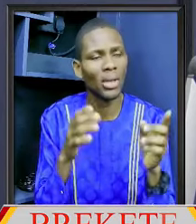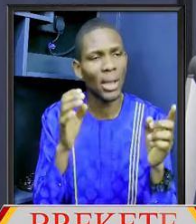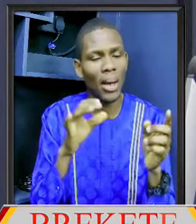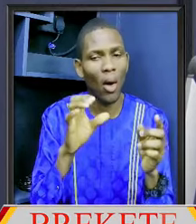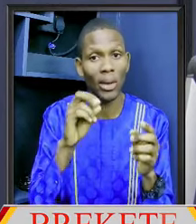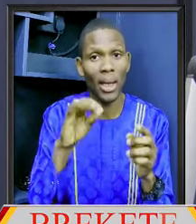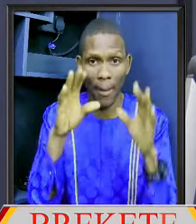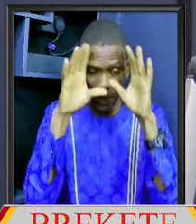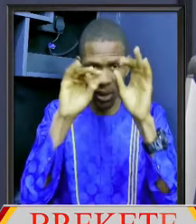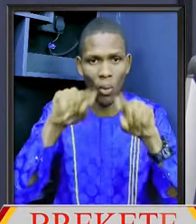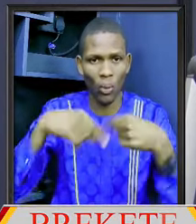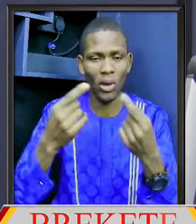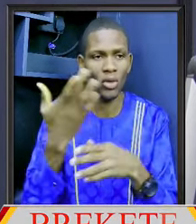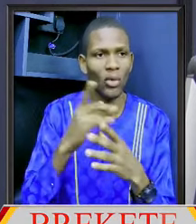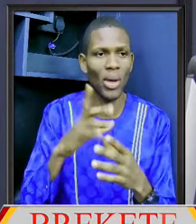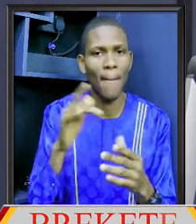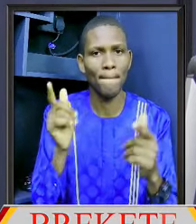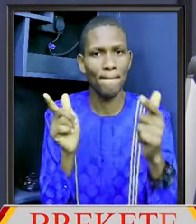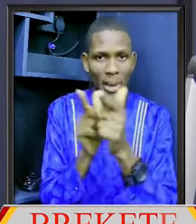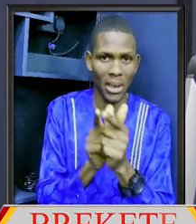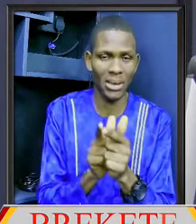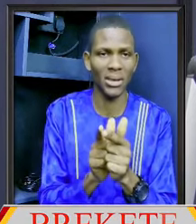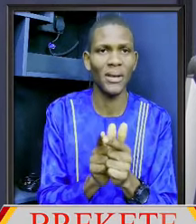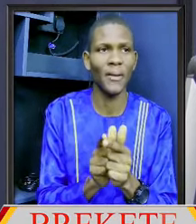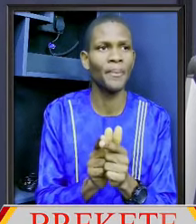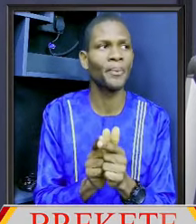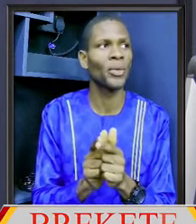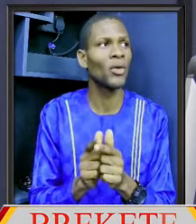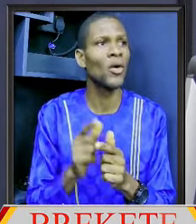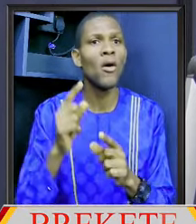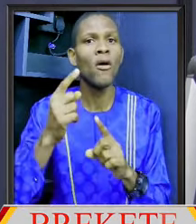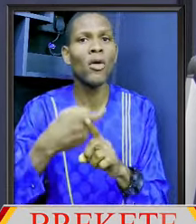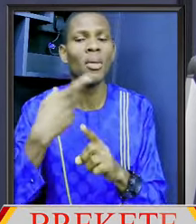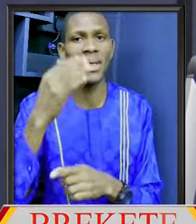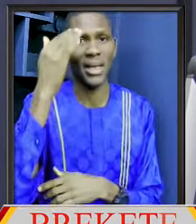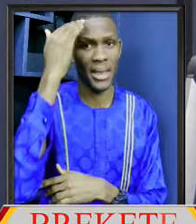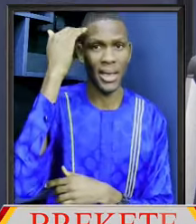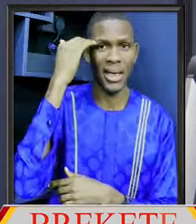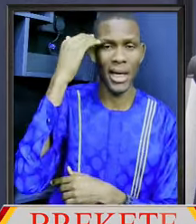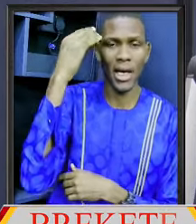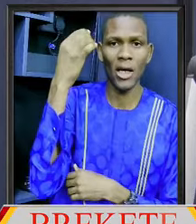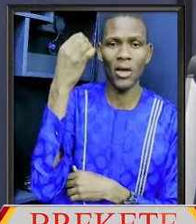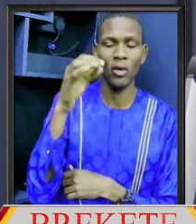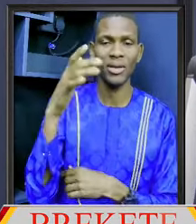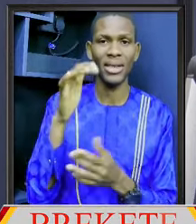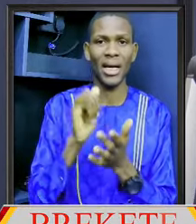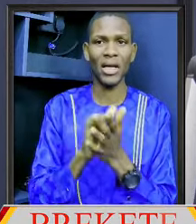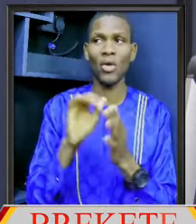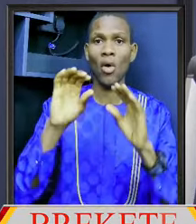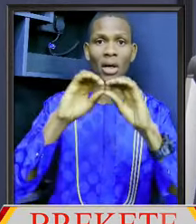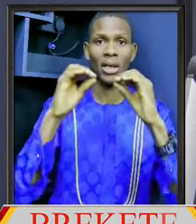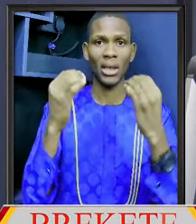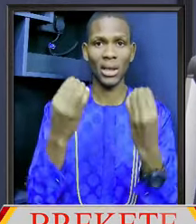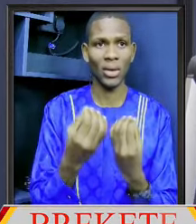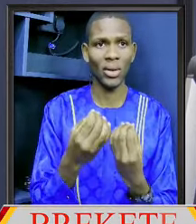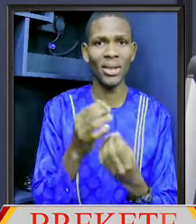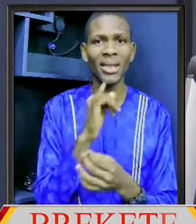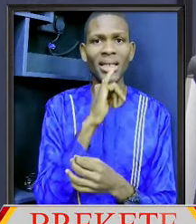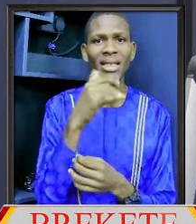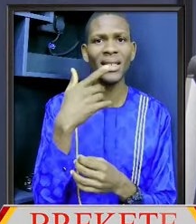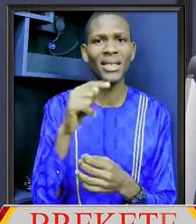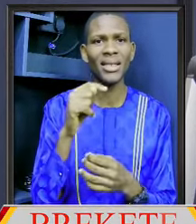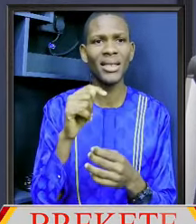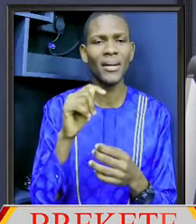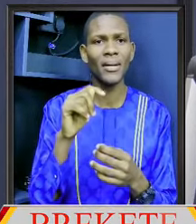and I met from the head of the organization. Now, the person